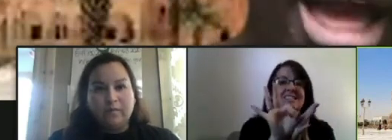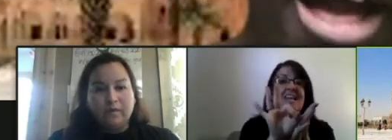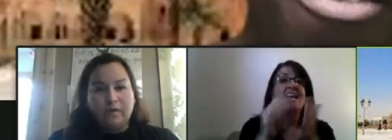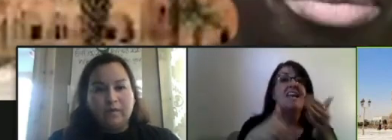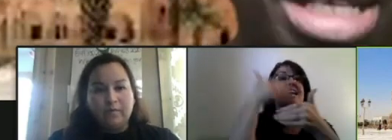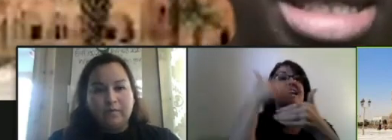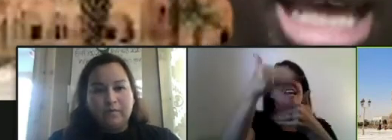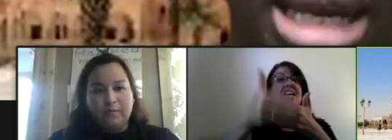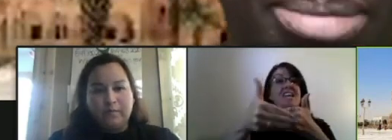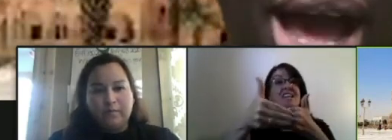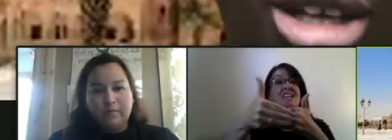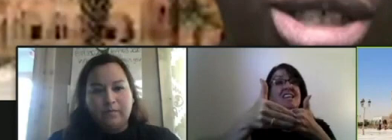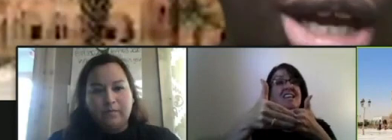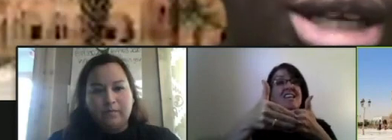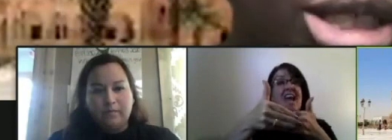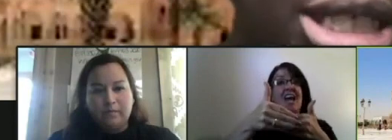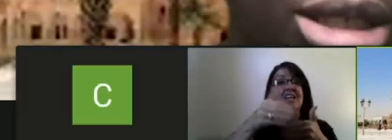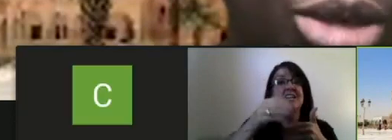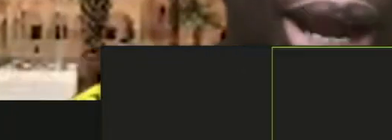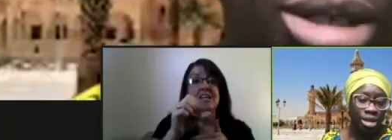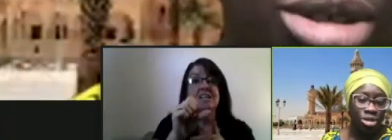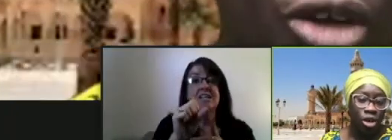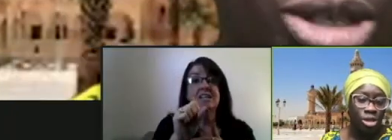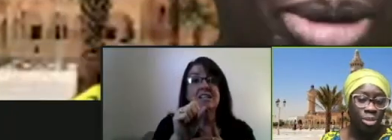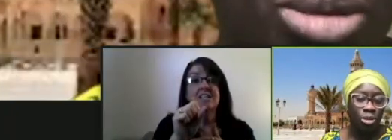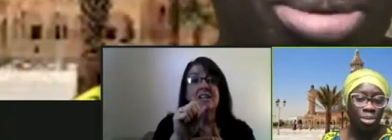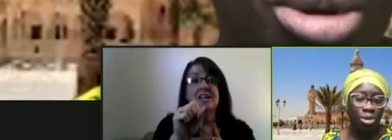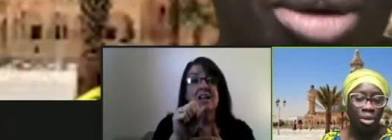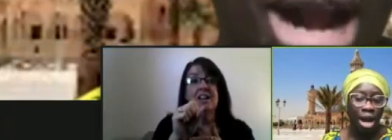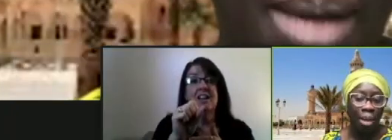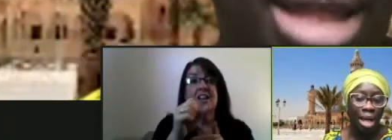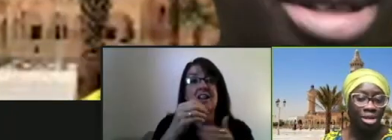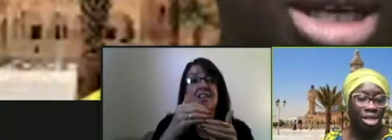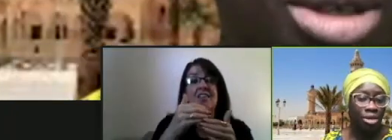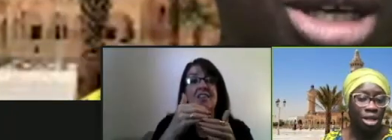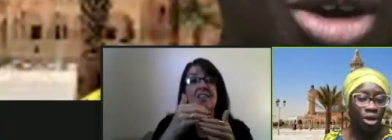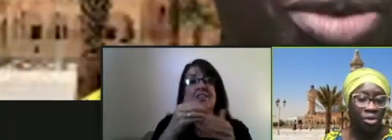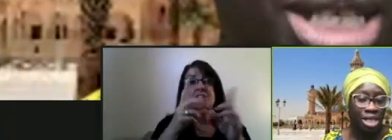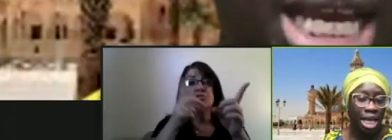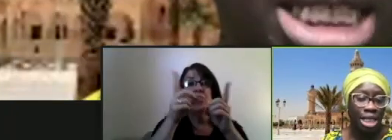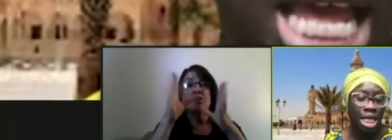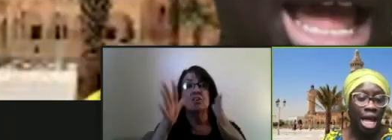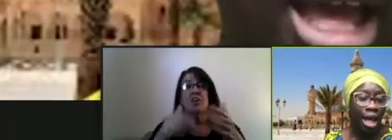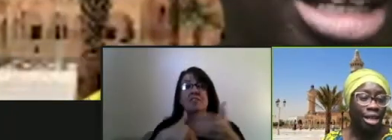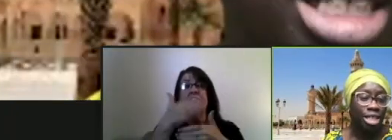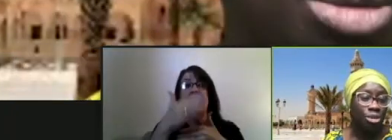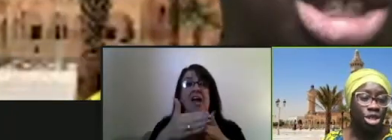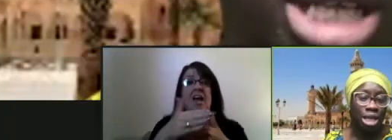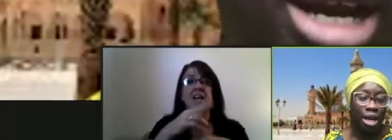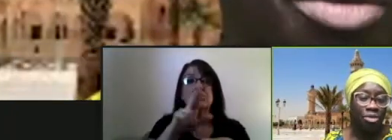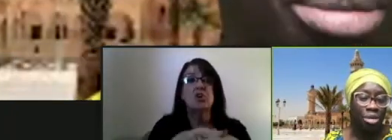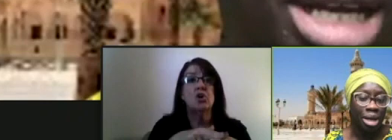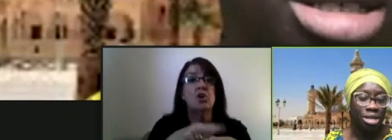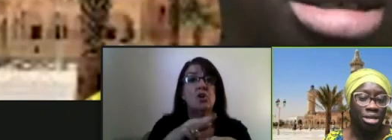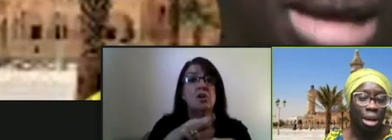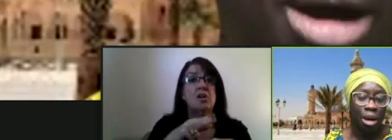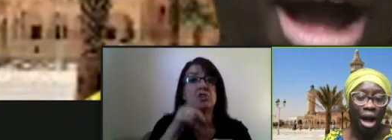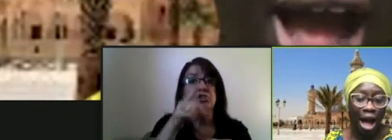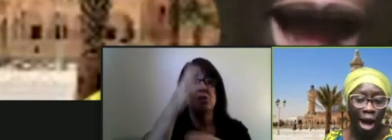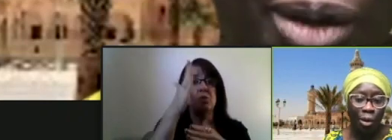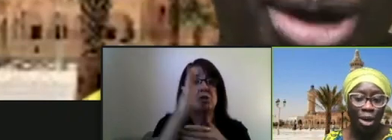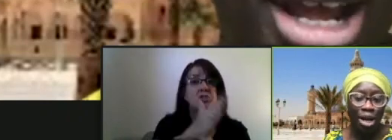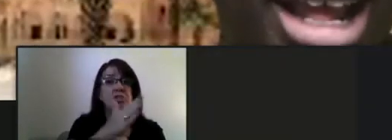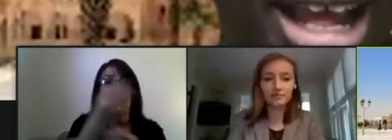will have Ms. Sally Marsh. She's the Director of Special Program at the Secretary of State, and she will share information